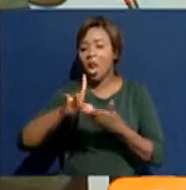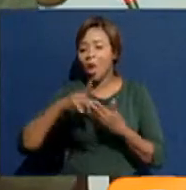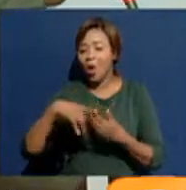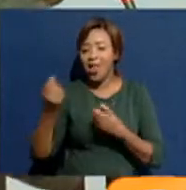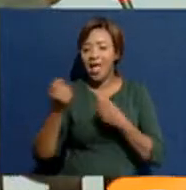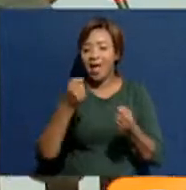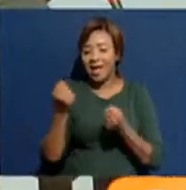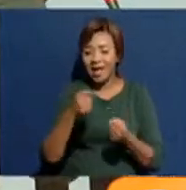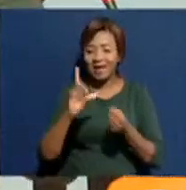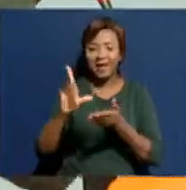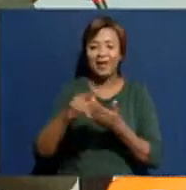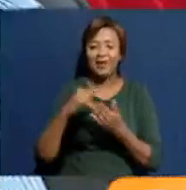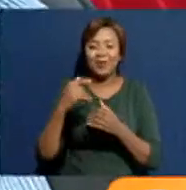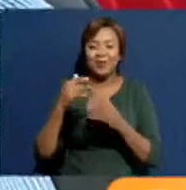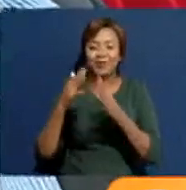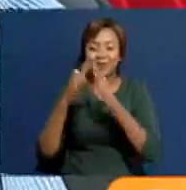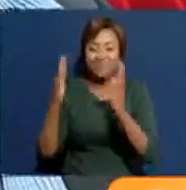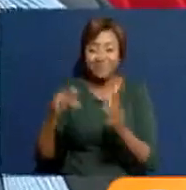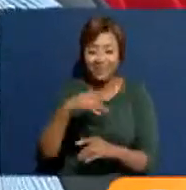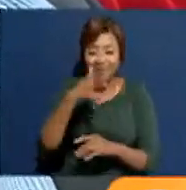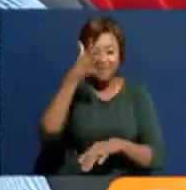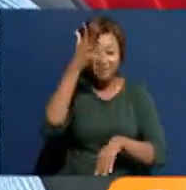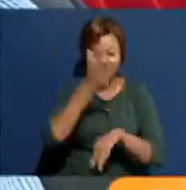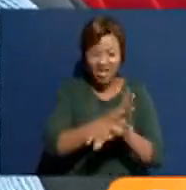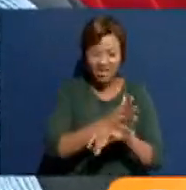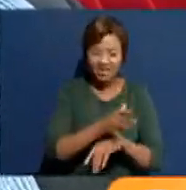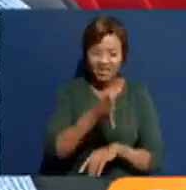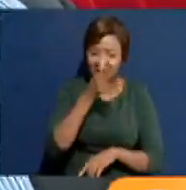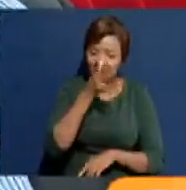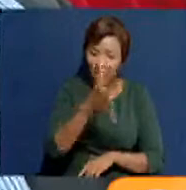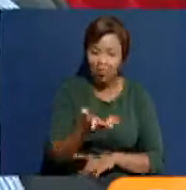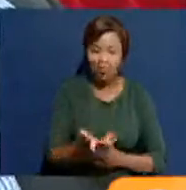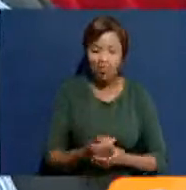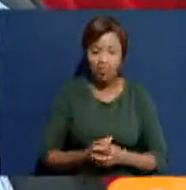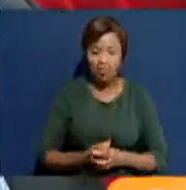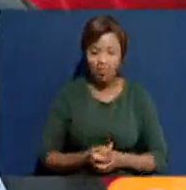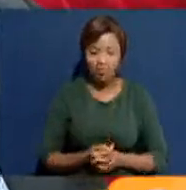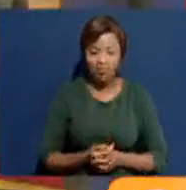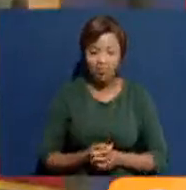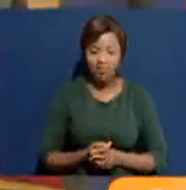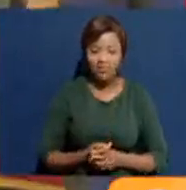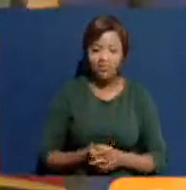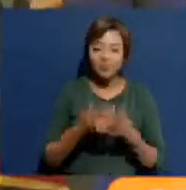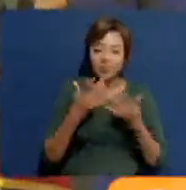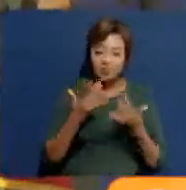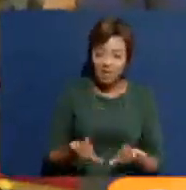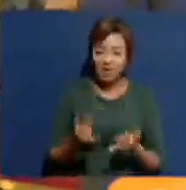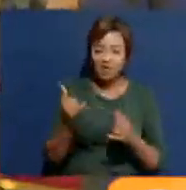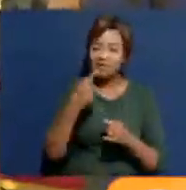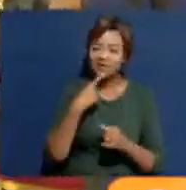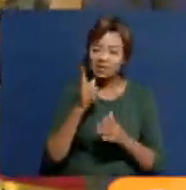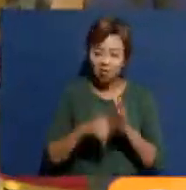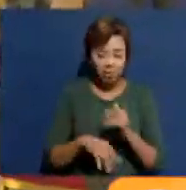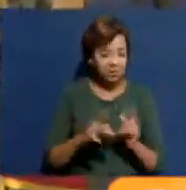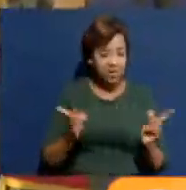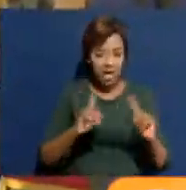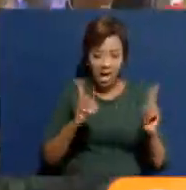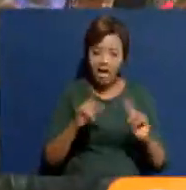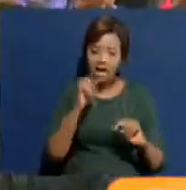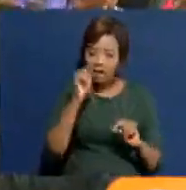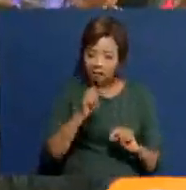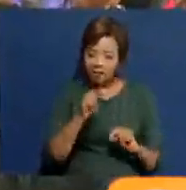car loan ni ya uongo. They also distanced themselves from the county assembly forum, saying it was a club for a